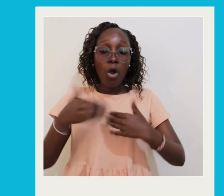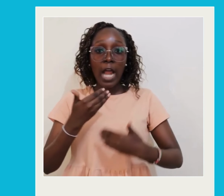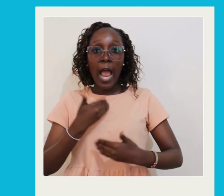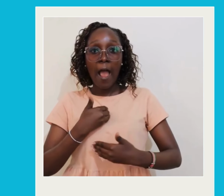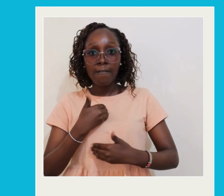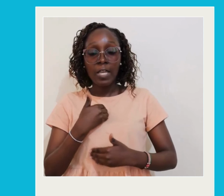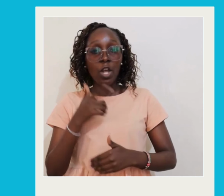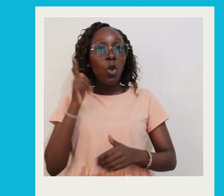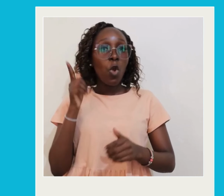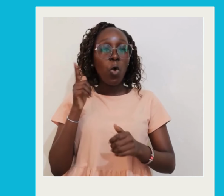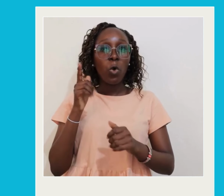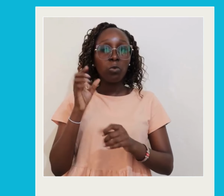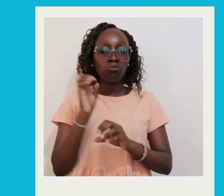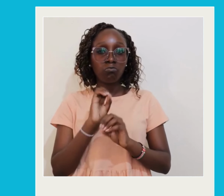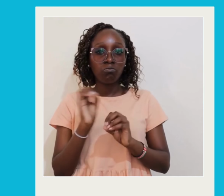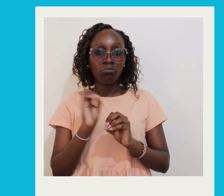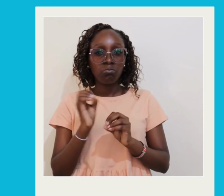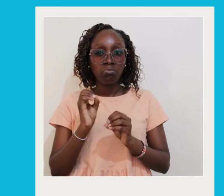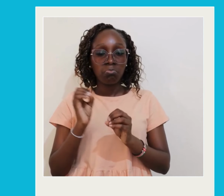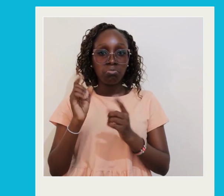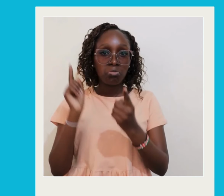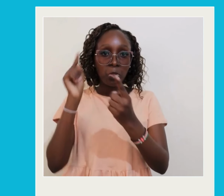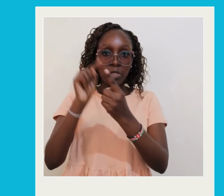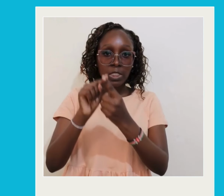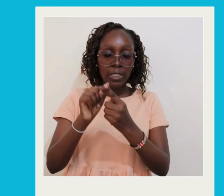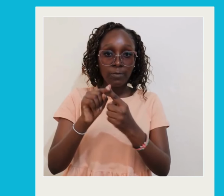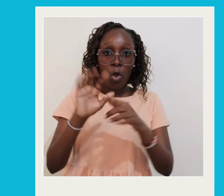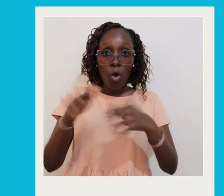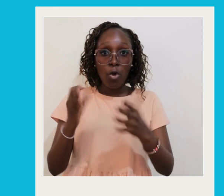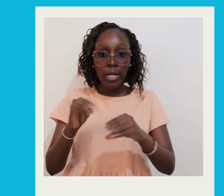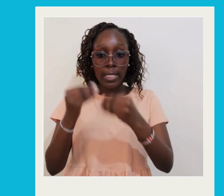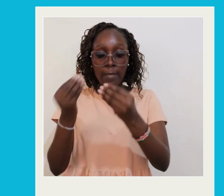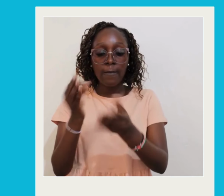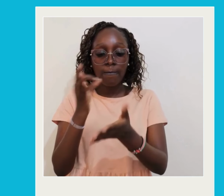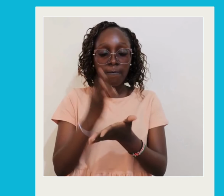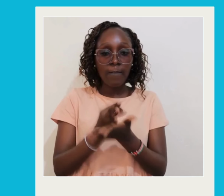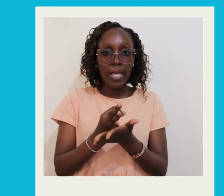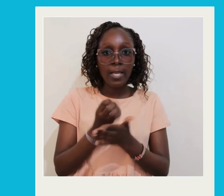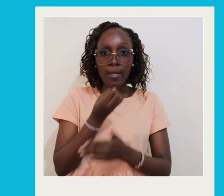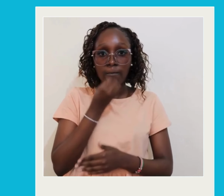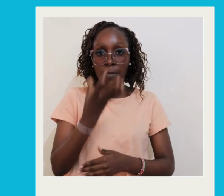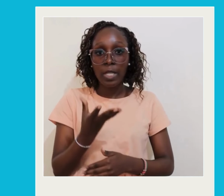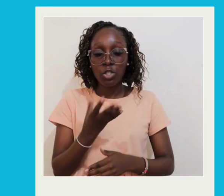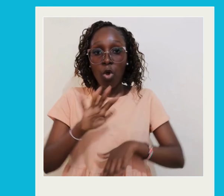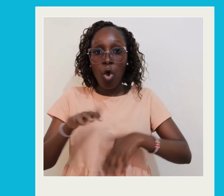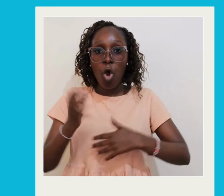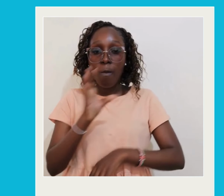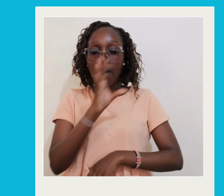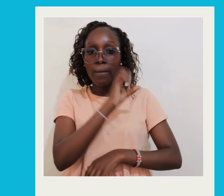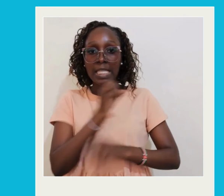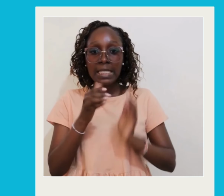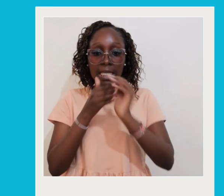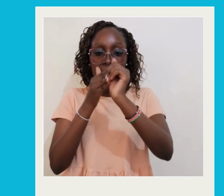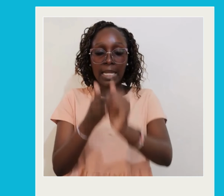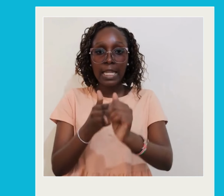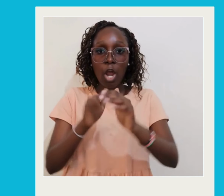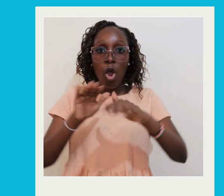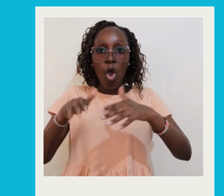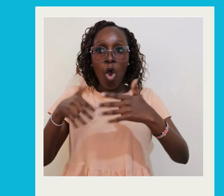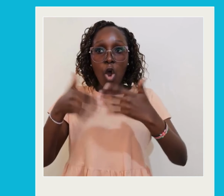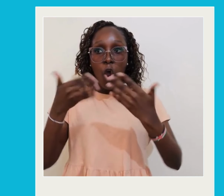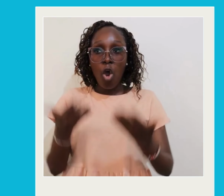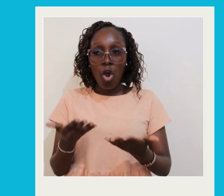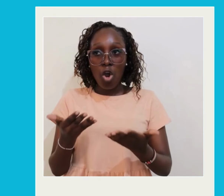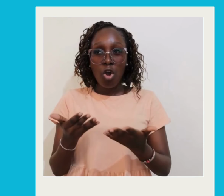registration? Issues of non-compliance with the criteria, unlawful objectives, or breaches of the